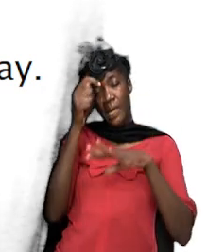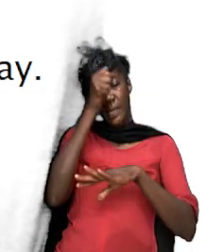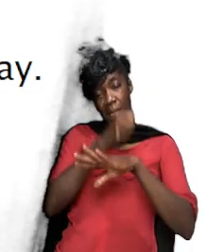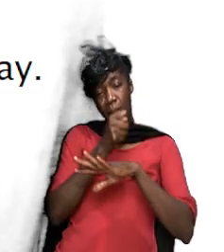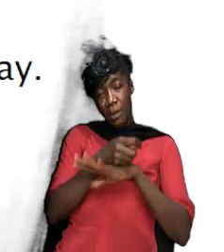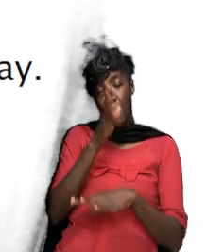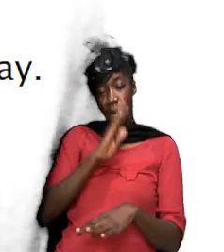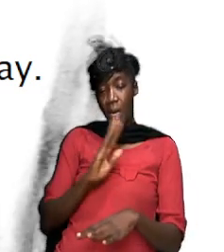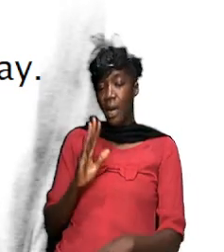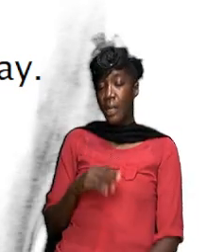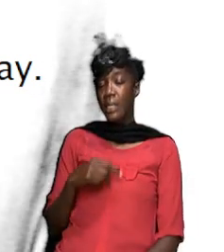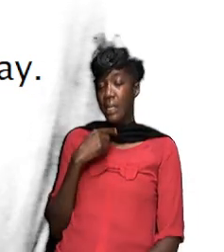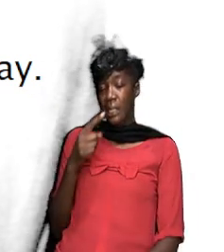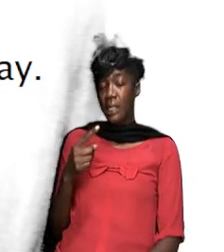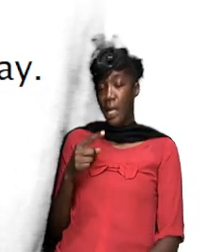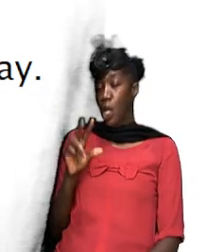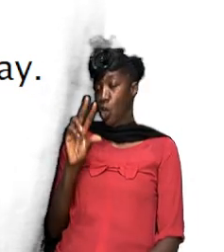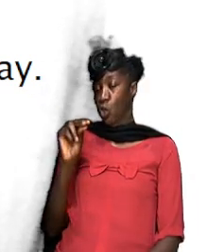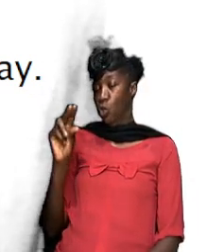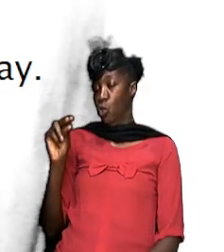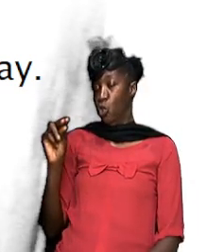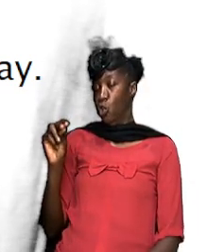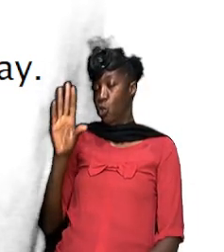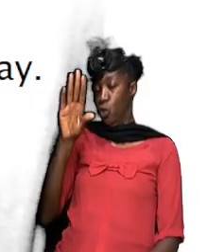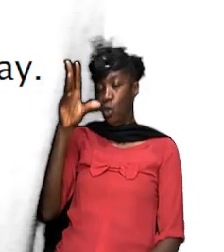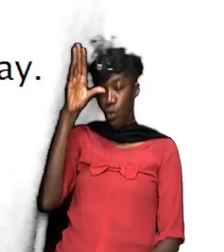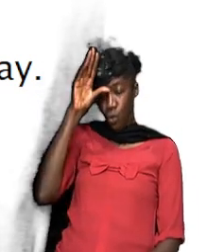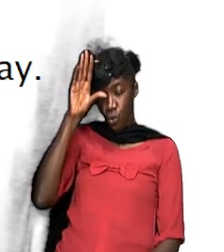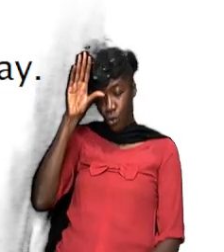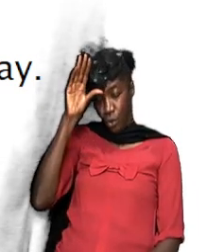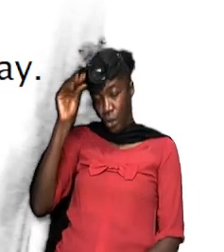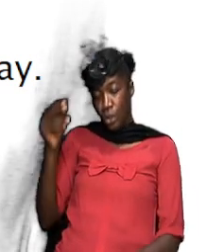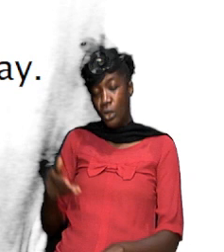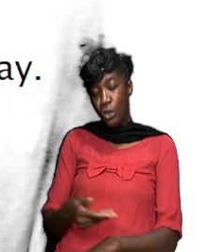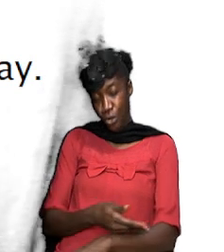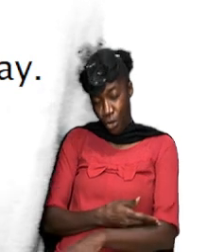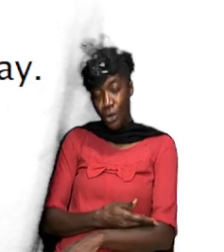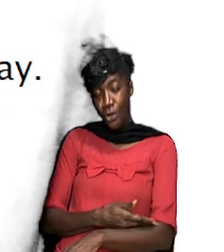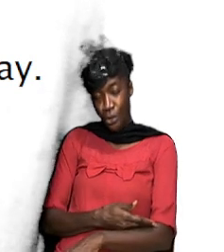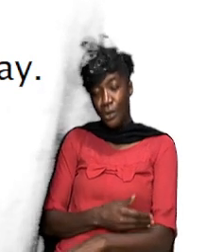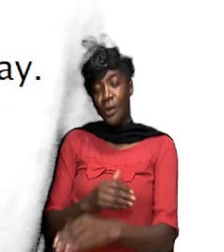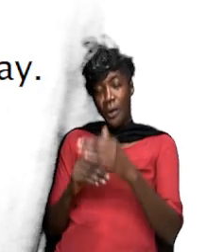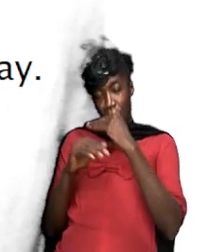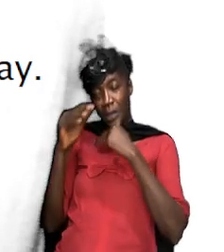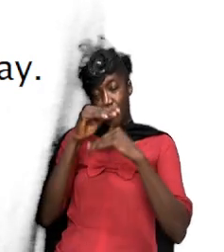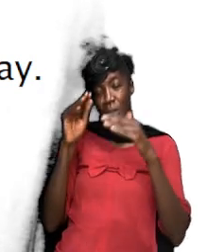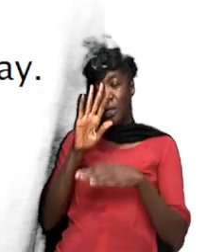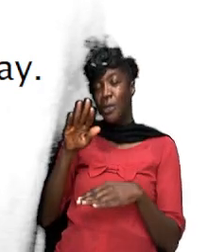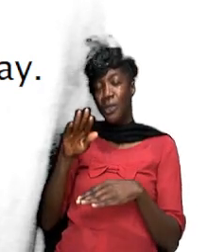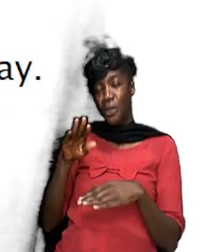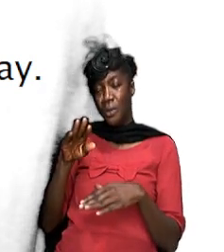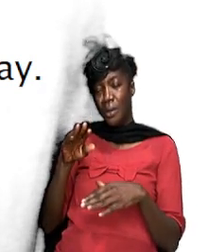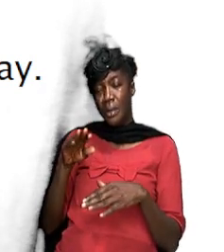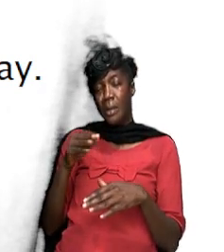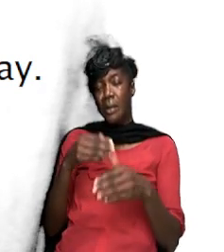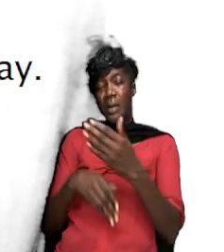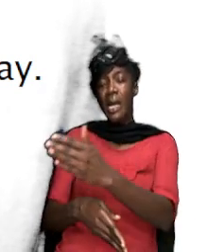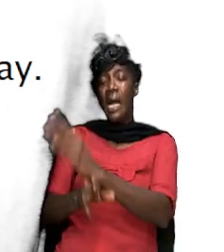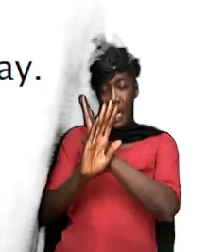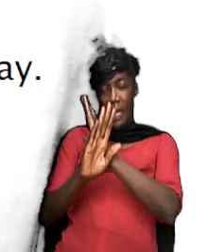And God have to say, all right, your son is going to build it, man, because your heart, your hands are bloody.